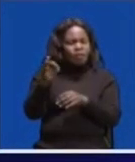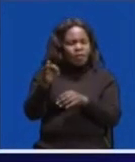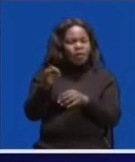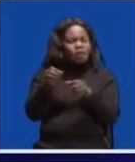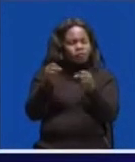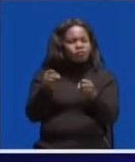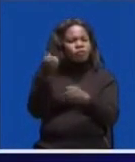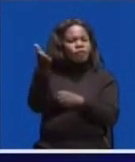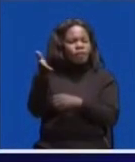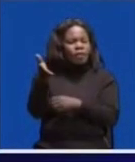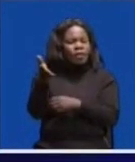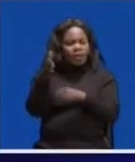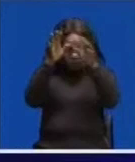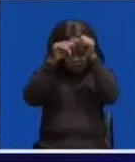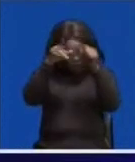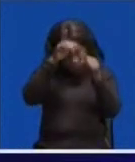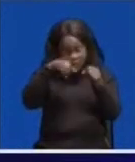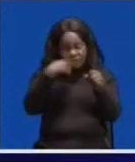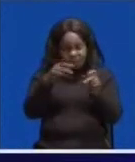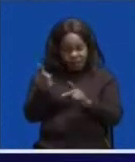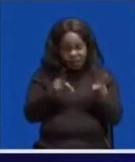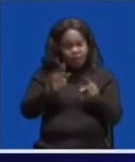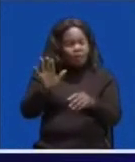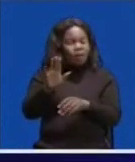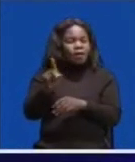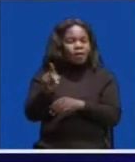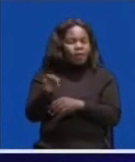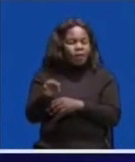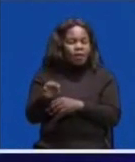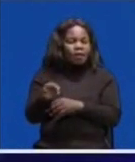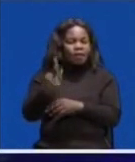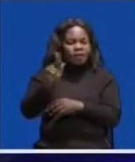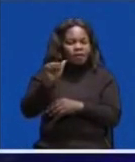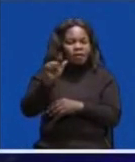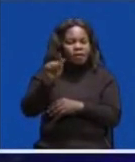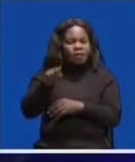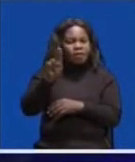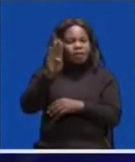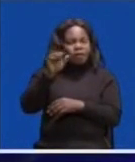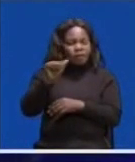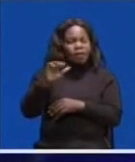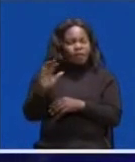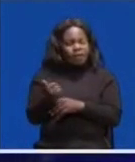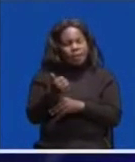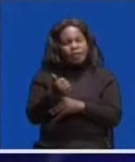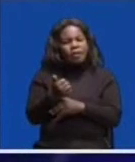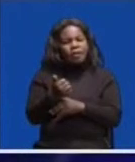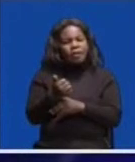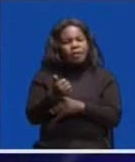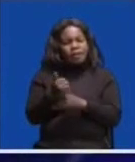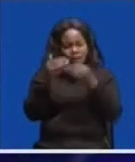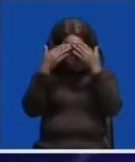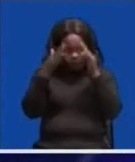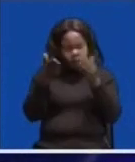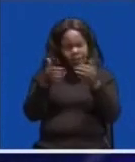ground. President Lungu also says the performance of the PF in Katuba is testimony that the party is gaining momentum in the area and expects